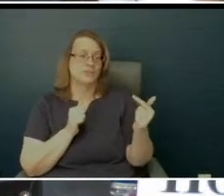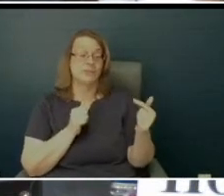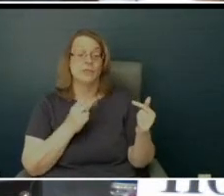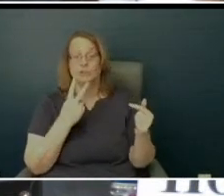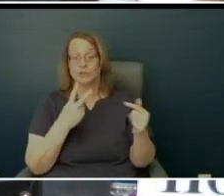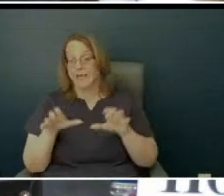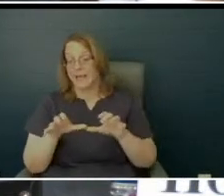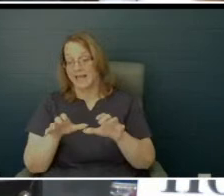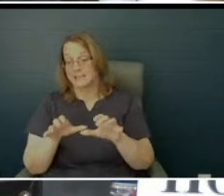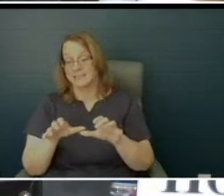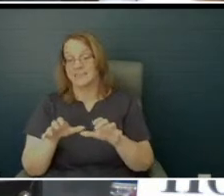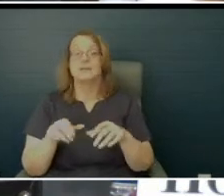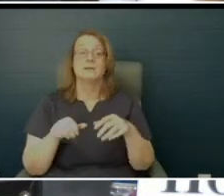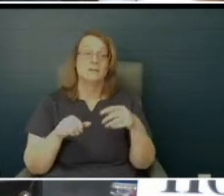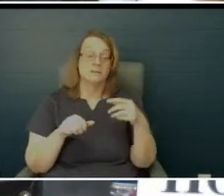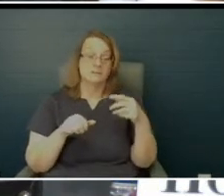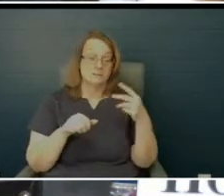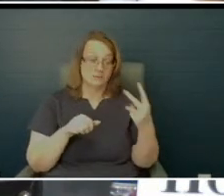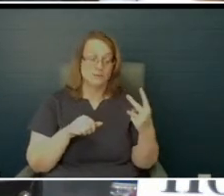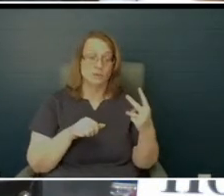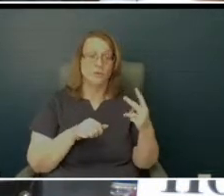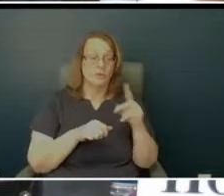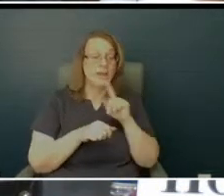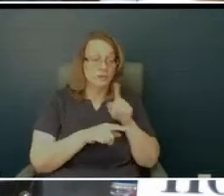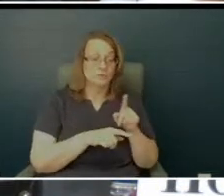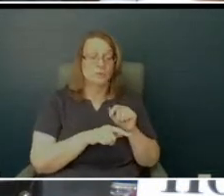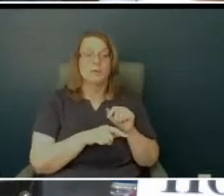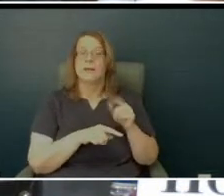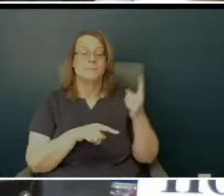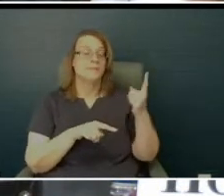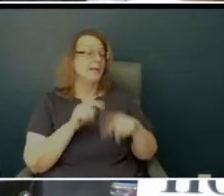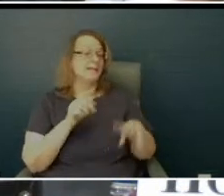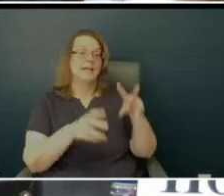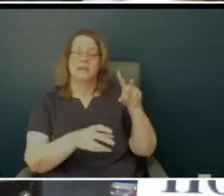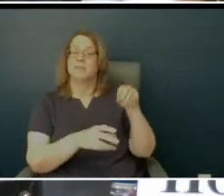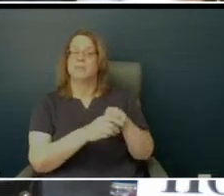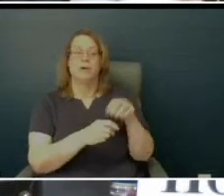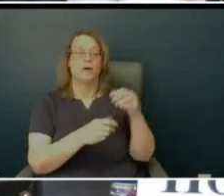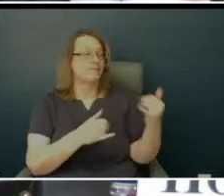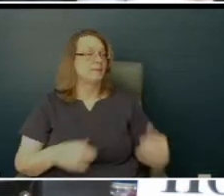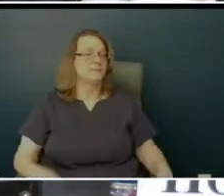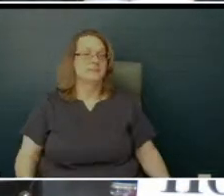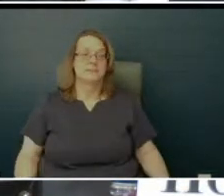general, but I couldn't be part of this. And then the other thing that I said was that,